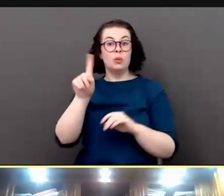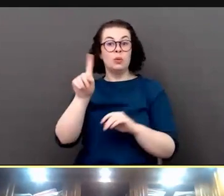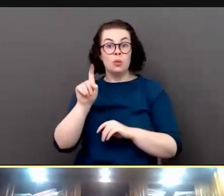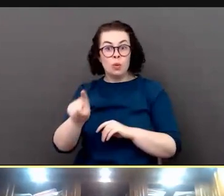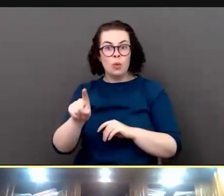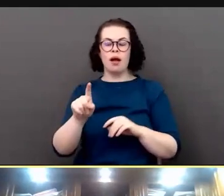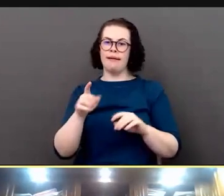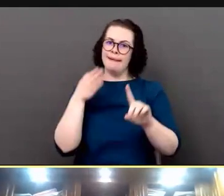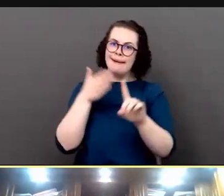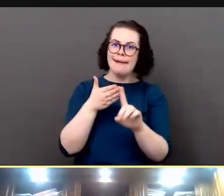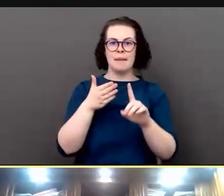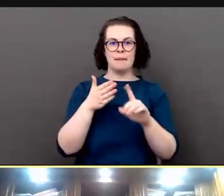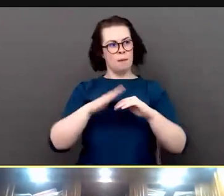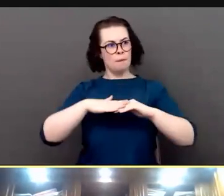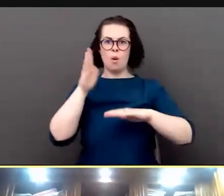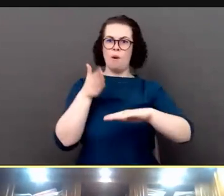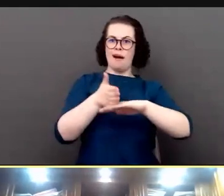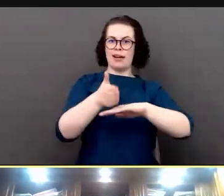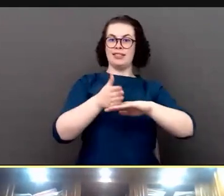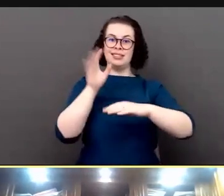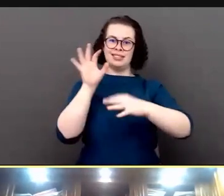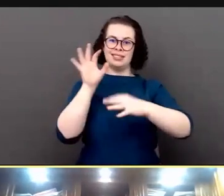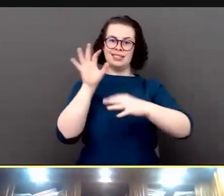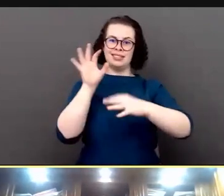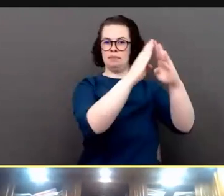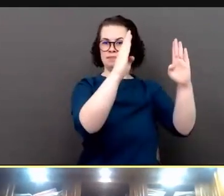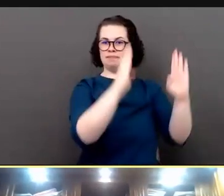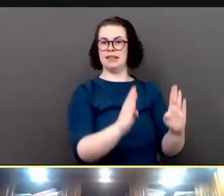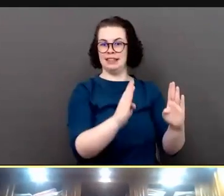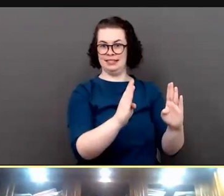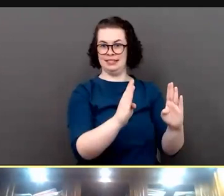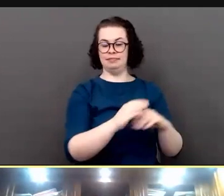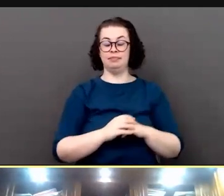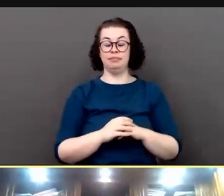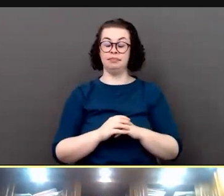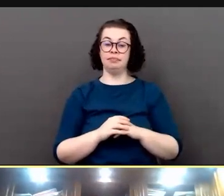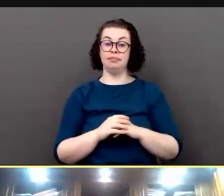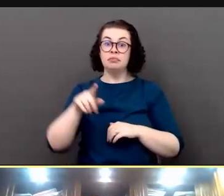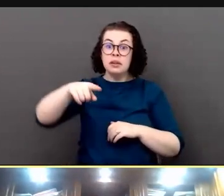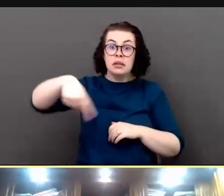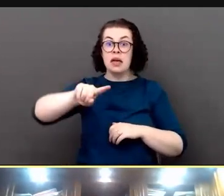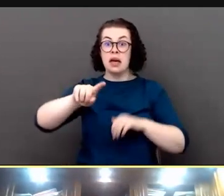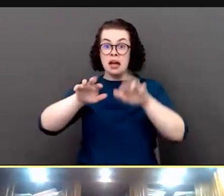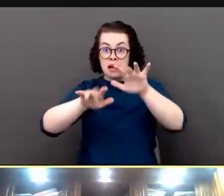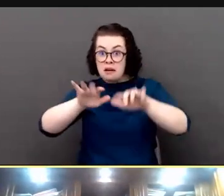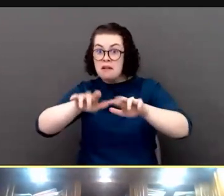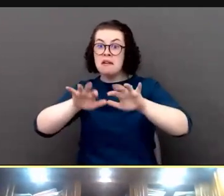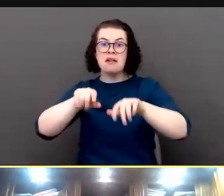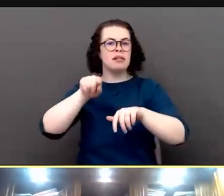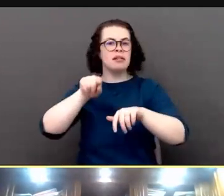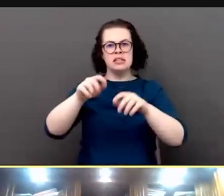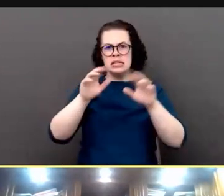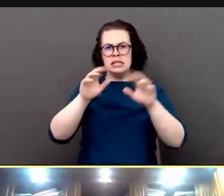accessibility. While the standard was being made, and I have to say, we launched the mandate early 2007, and